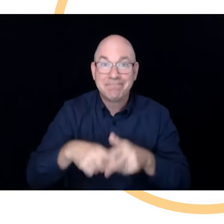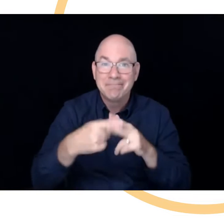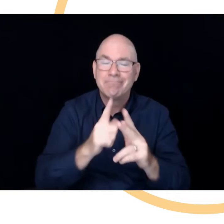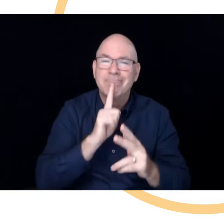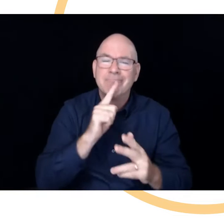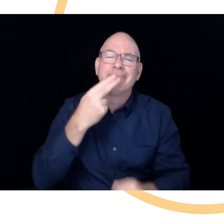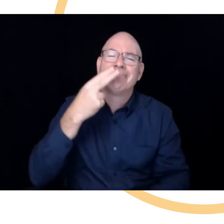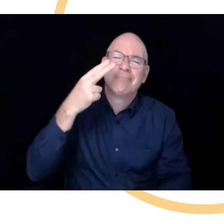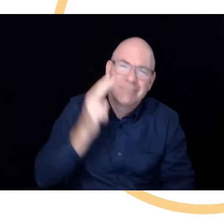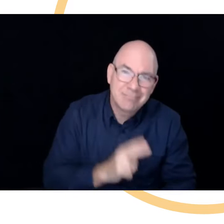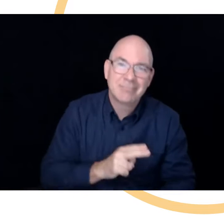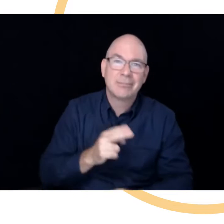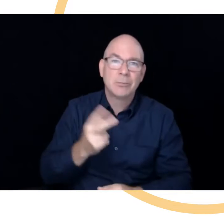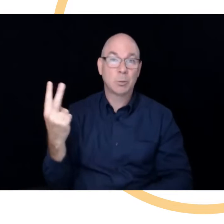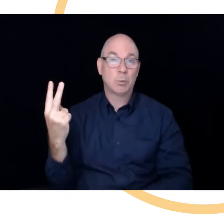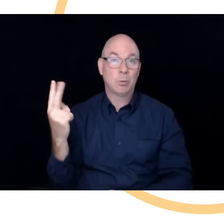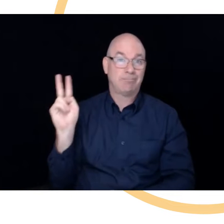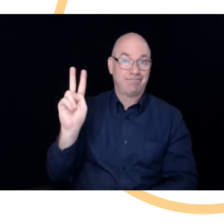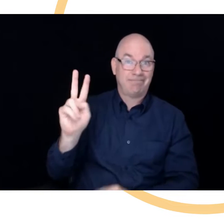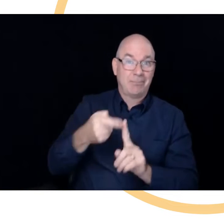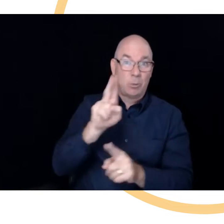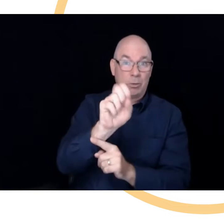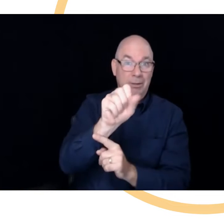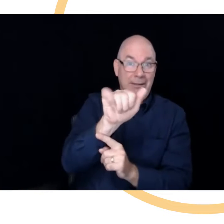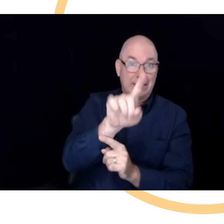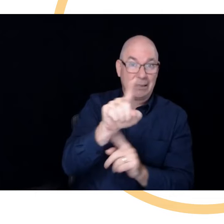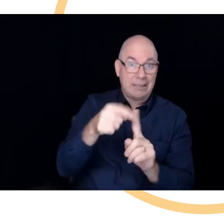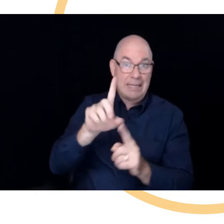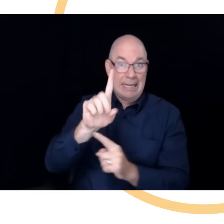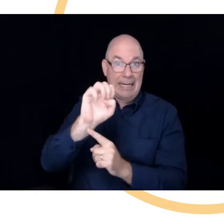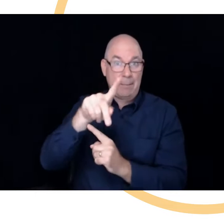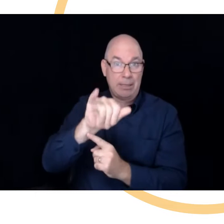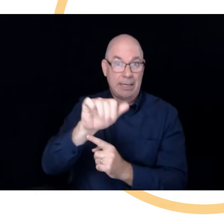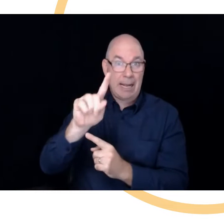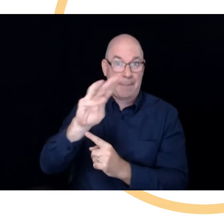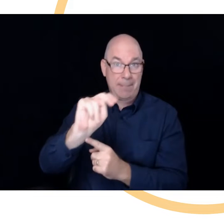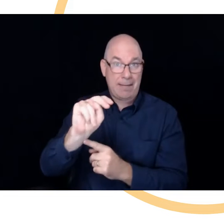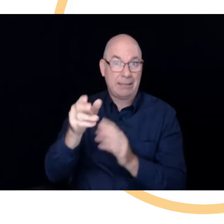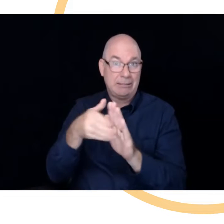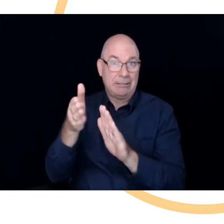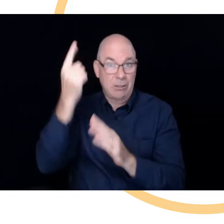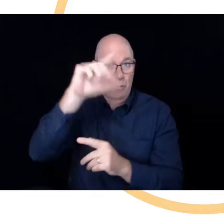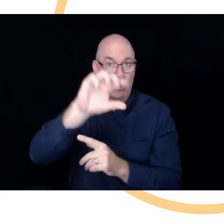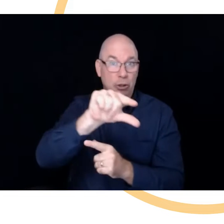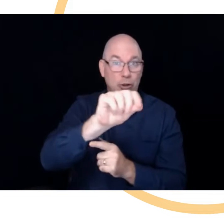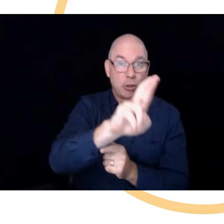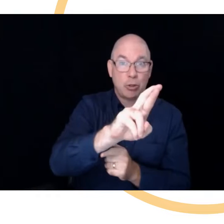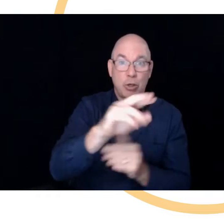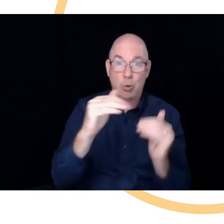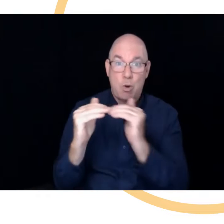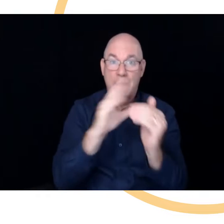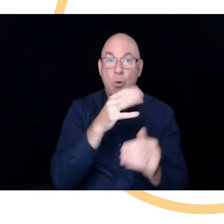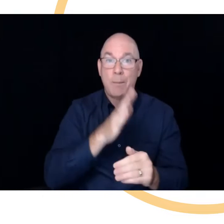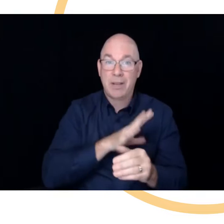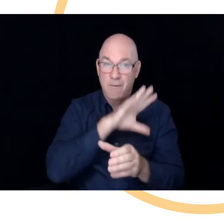lucky to be joined by two speakers from the USAID, the Deputy Assistant Administrator for the Gender Equality and Women's Empowerment